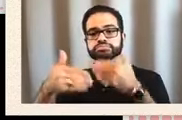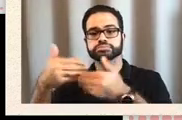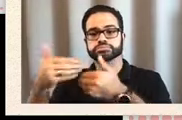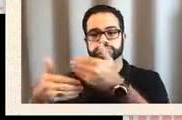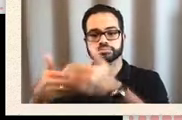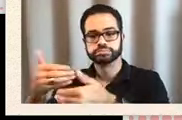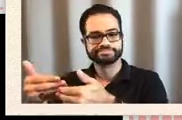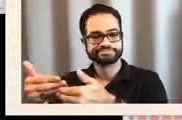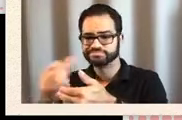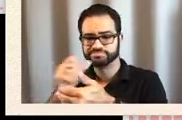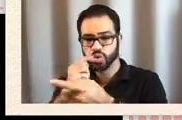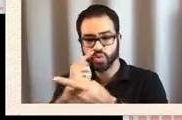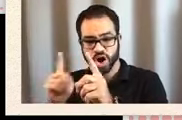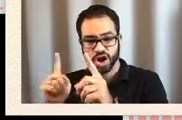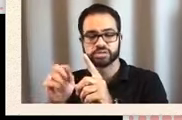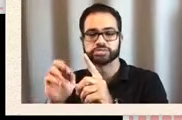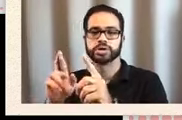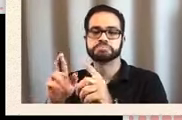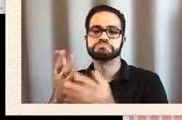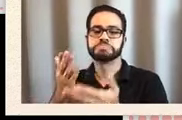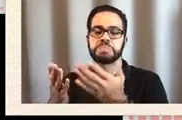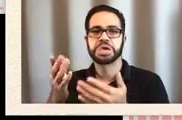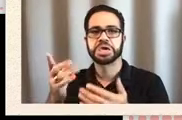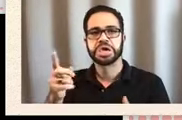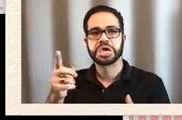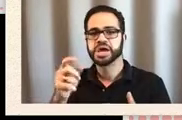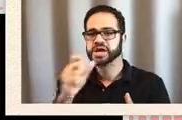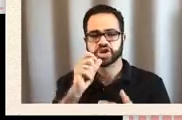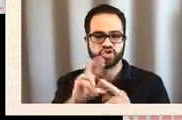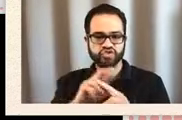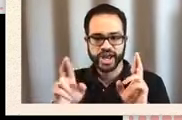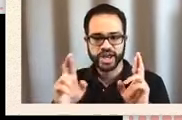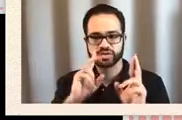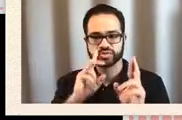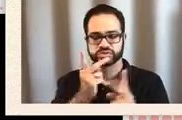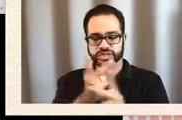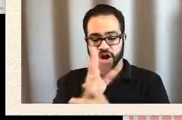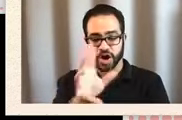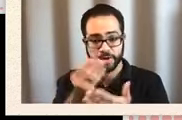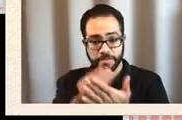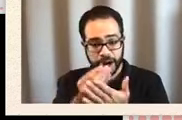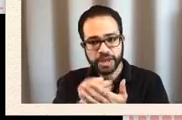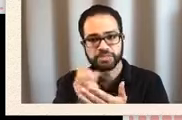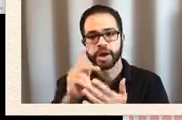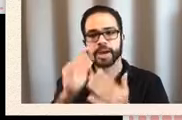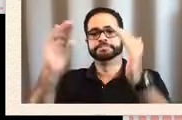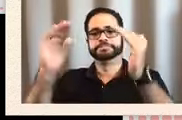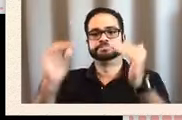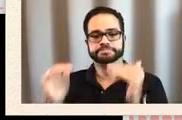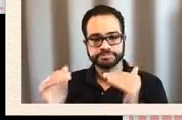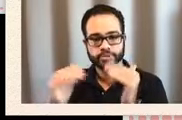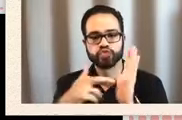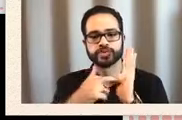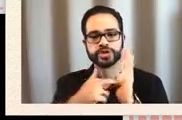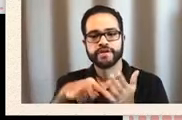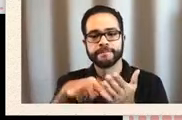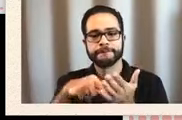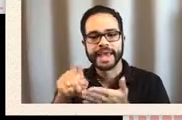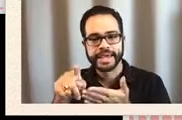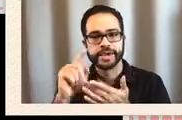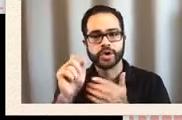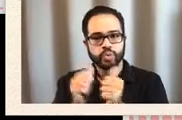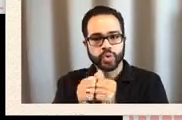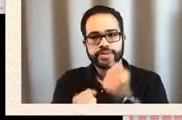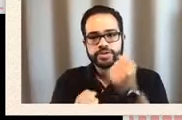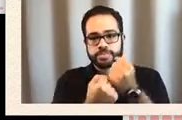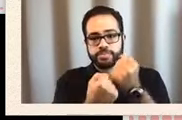Maybe they weren't ready to handle their finances on their own. Okay, so what about a representative payee with supported decision-making? That didn't work.